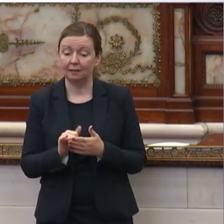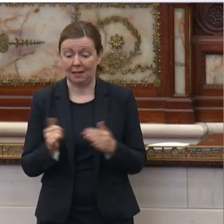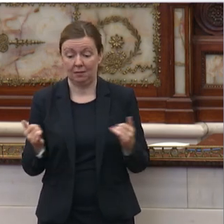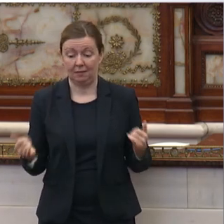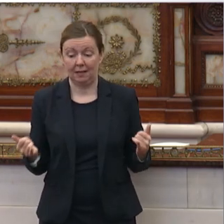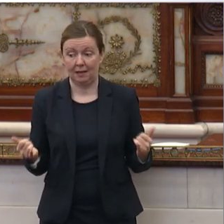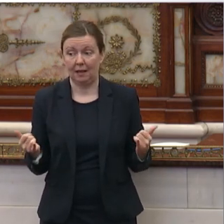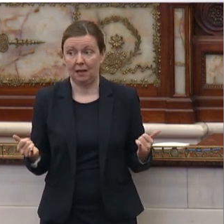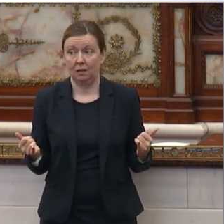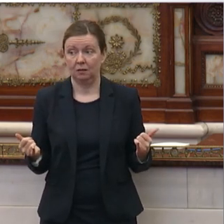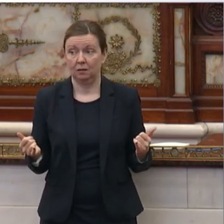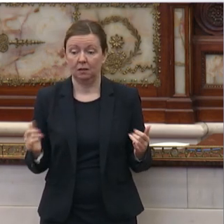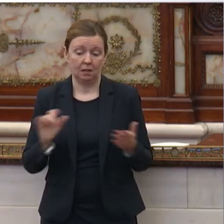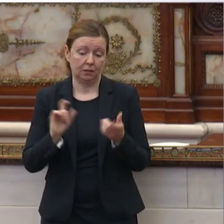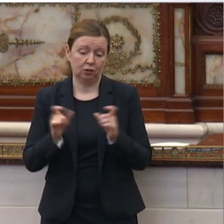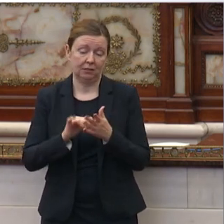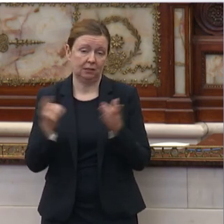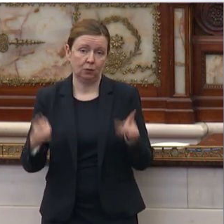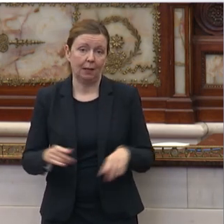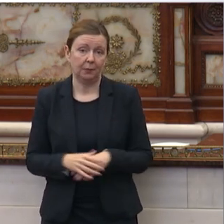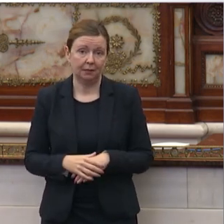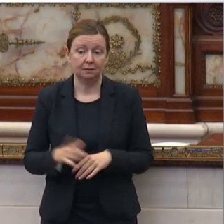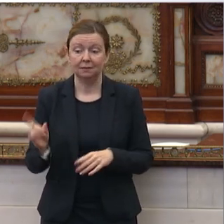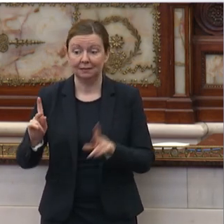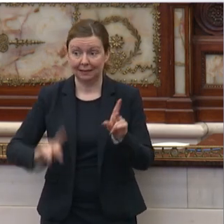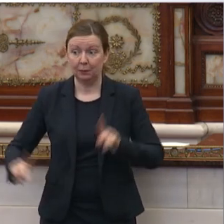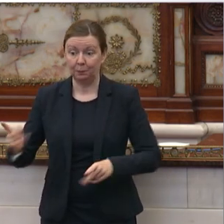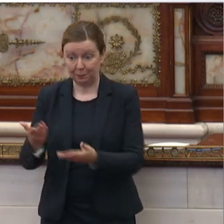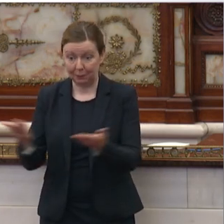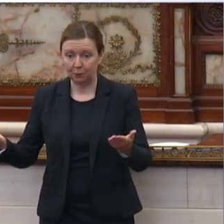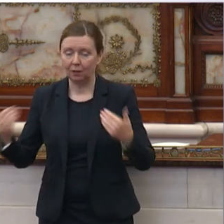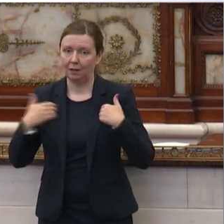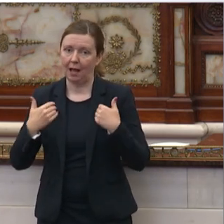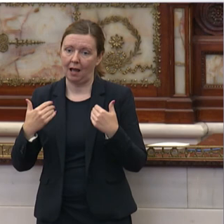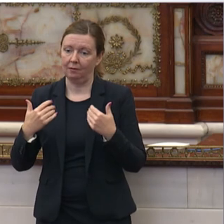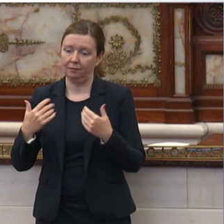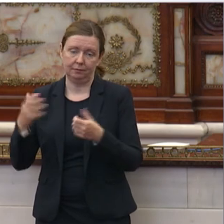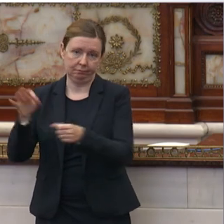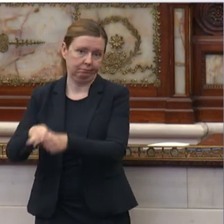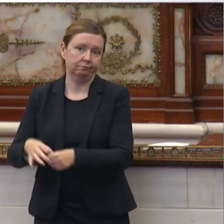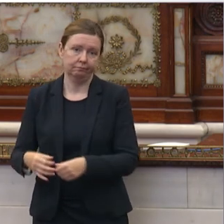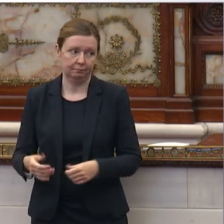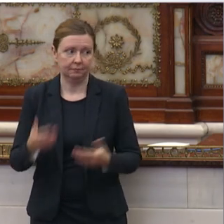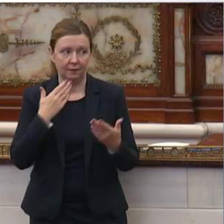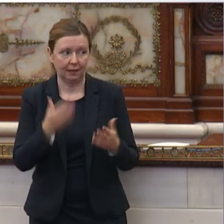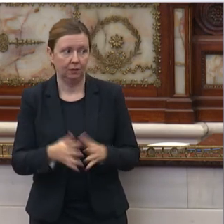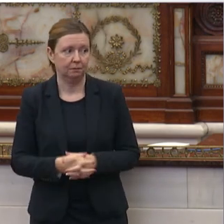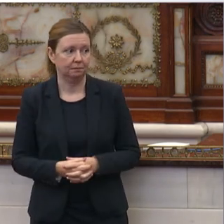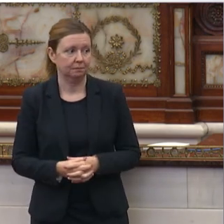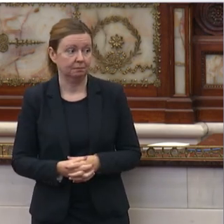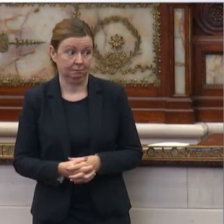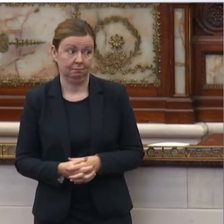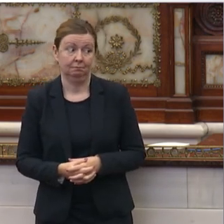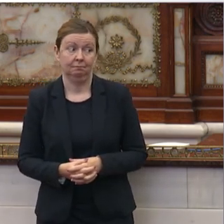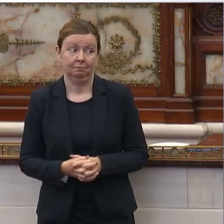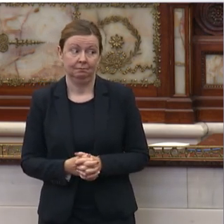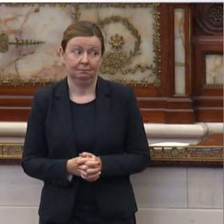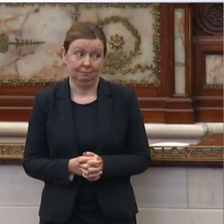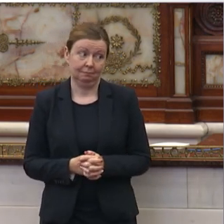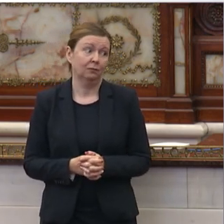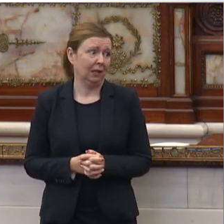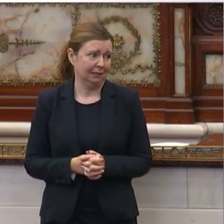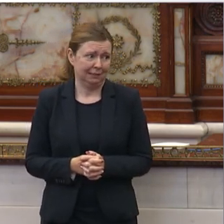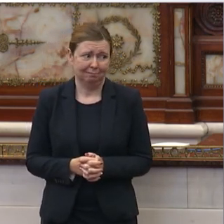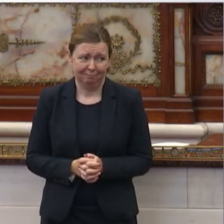point in time, that a change has to occur where the people have a voice. Thank you. Thank you, Councilman. Thank you so